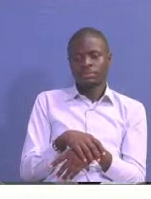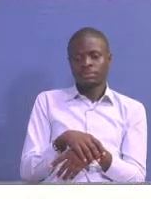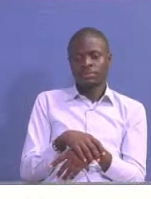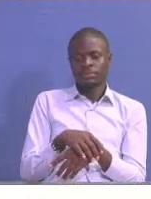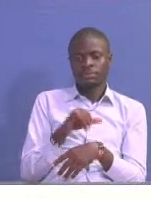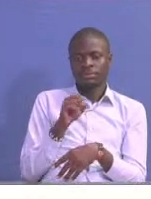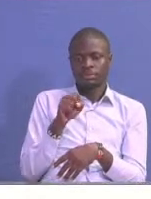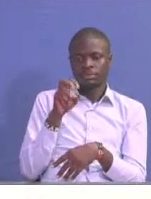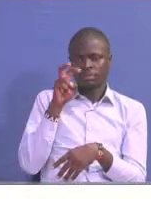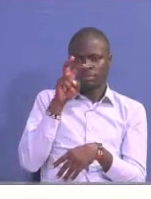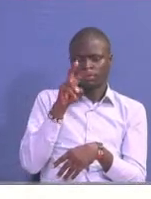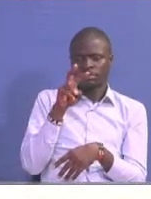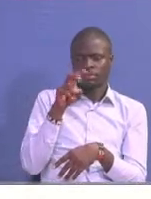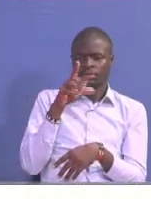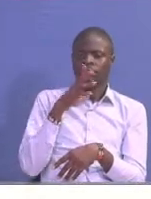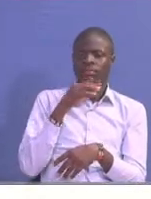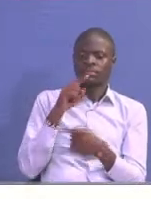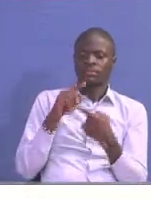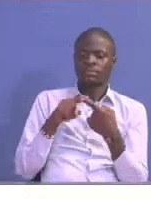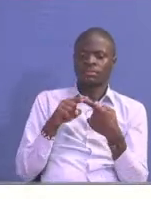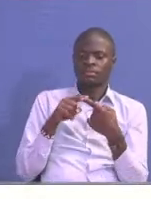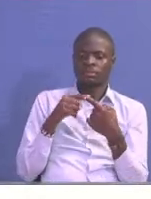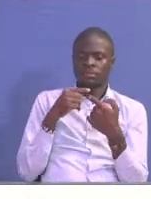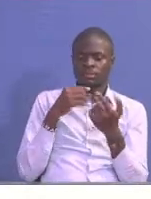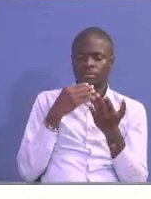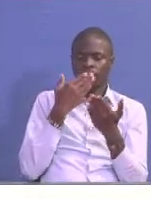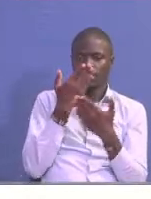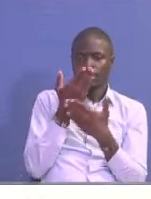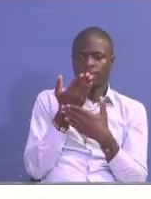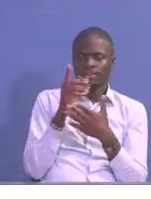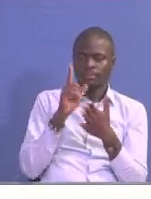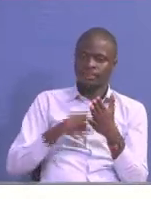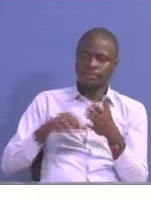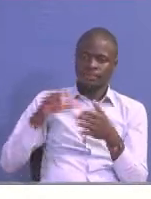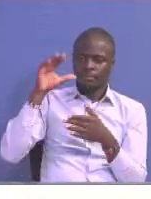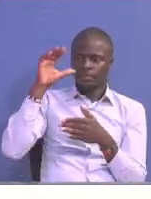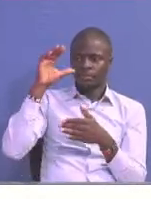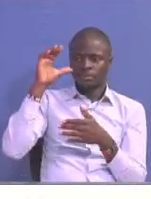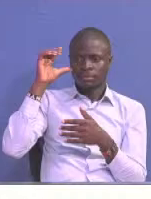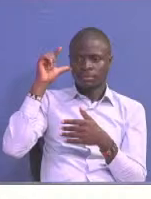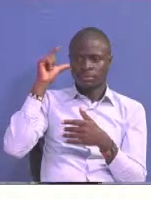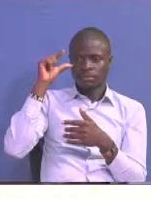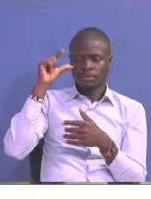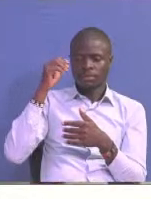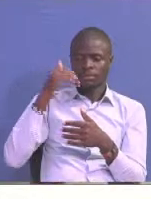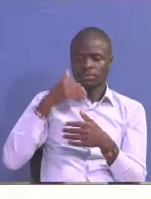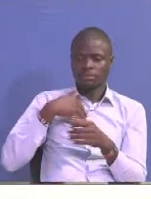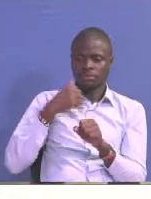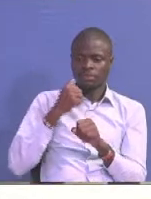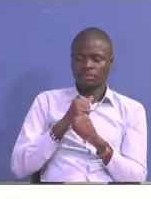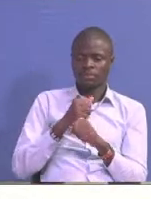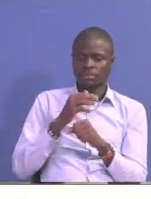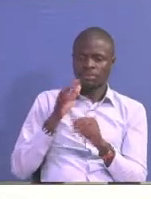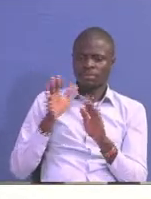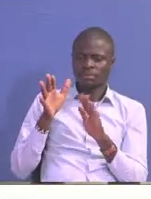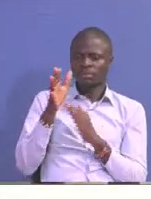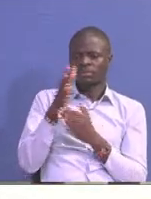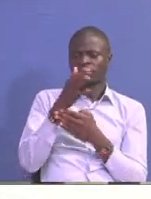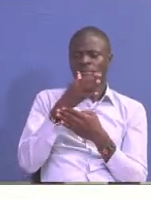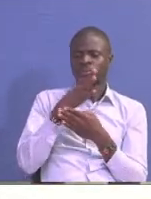I can see you want to comment, but what I'm saying, what China has done, we all need to learn.